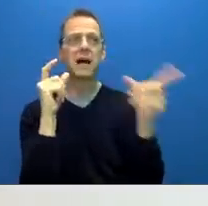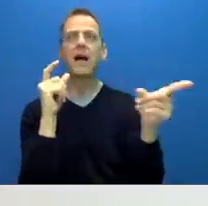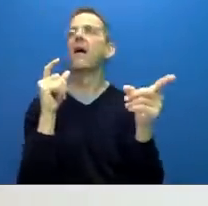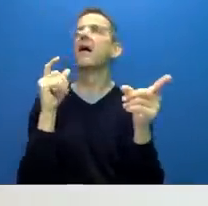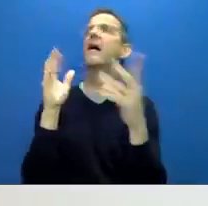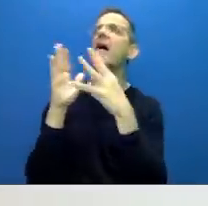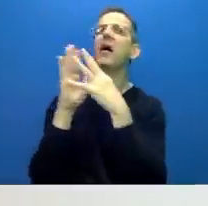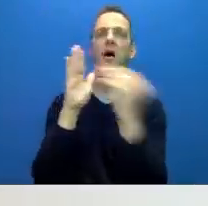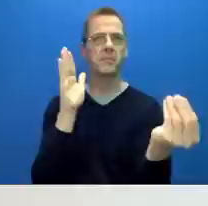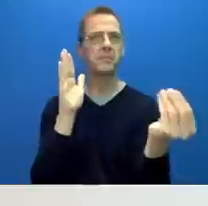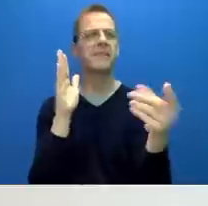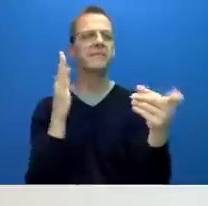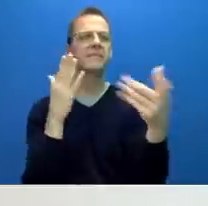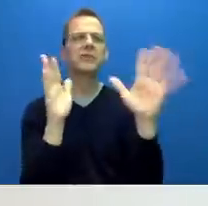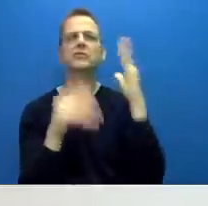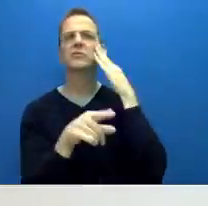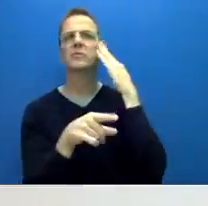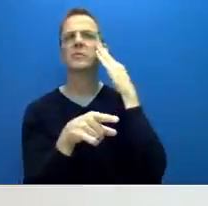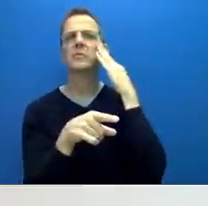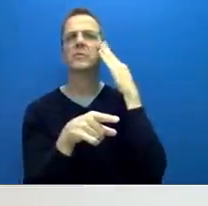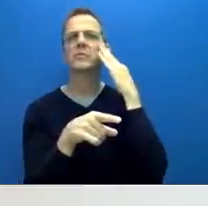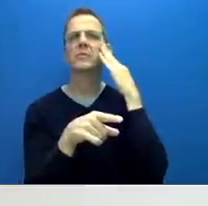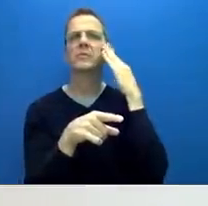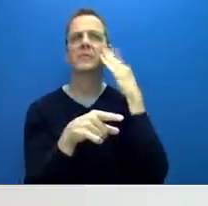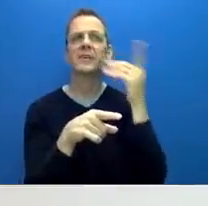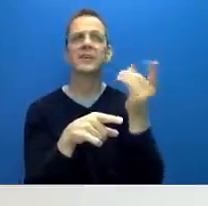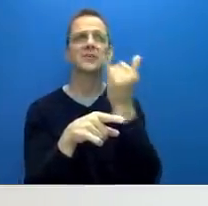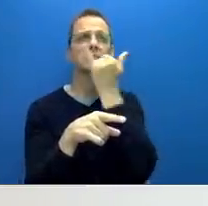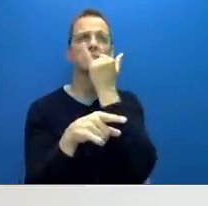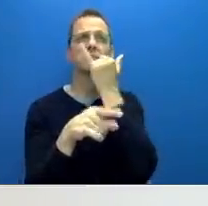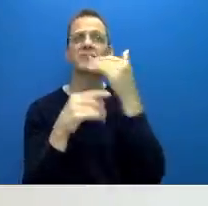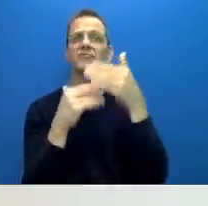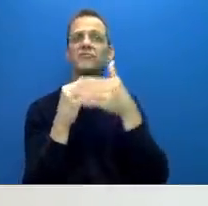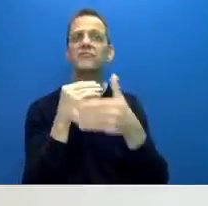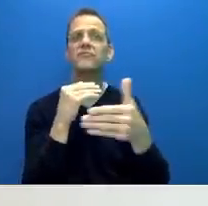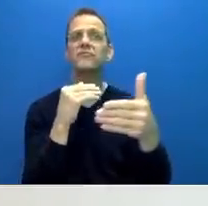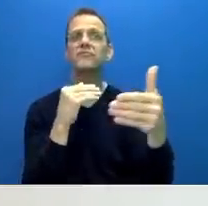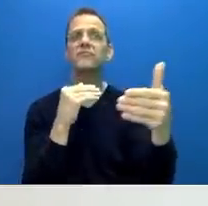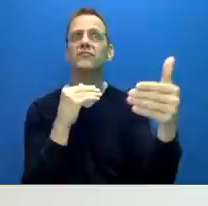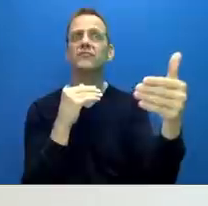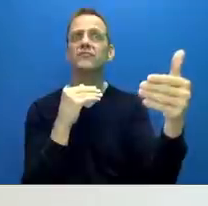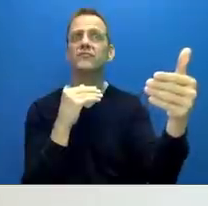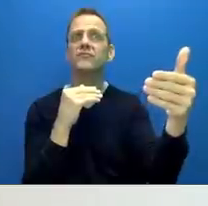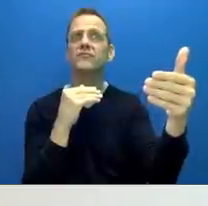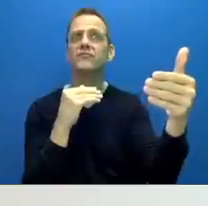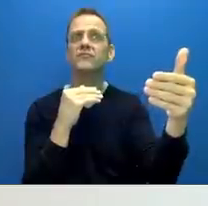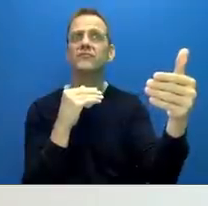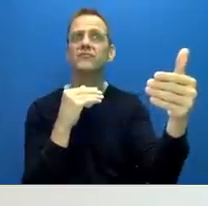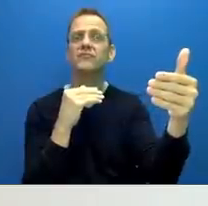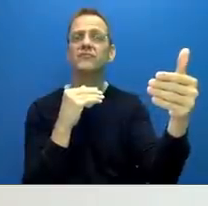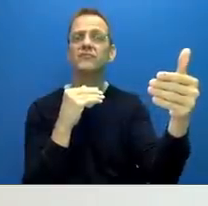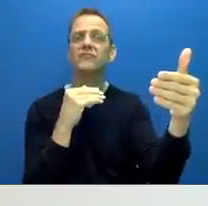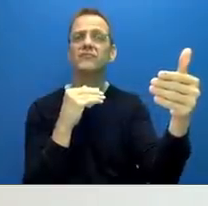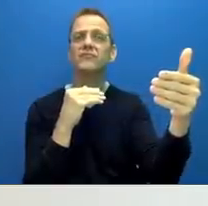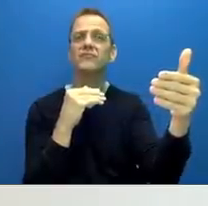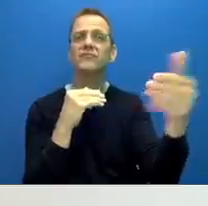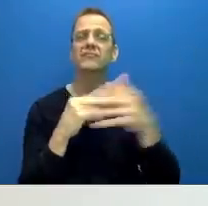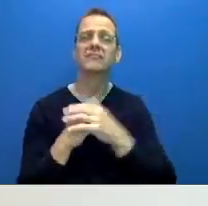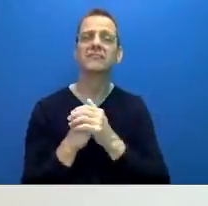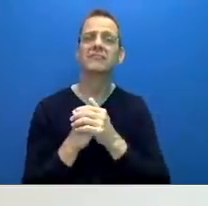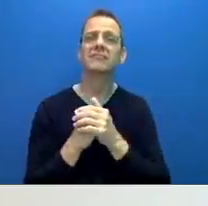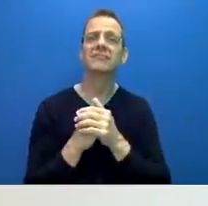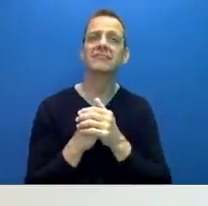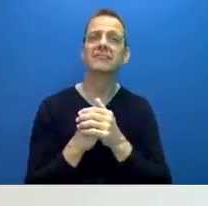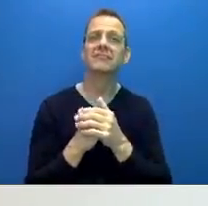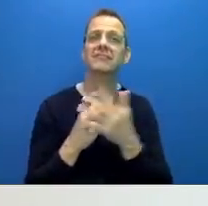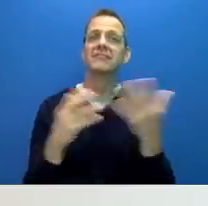mask relatively well. And so what that means is that masking is beneficial for children in indoor public